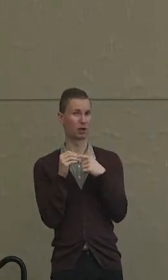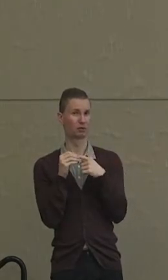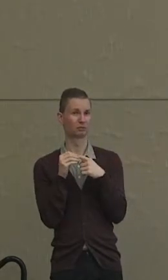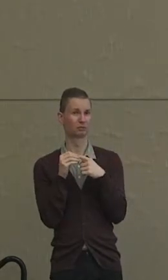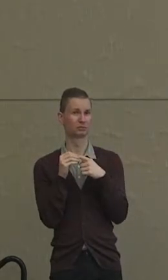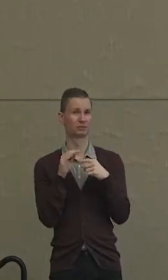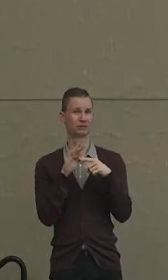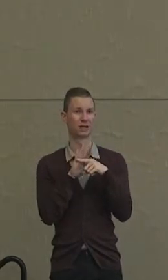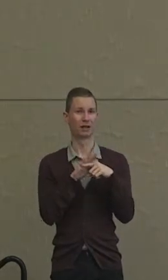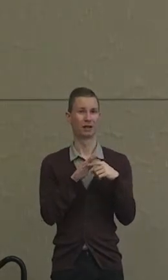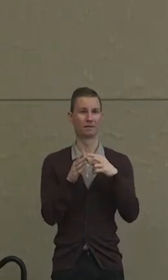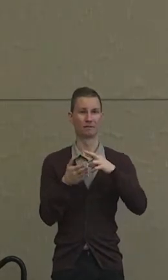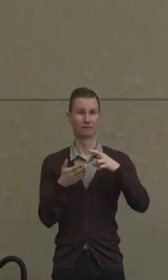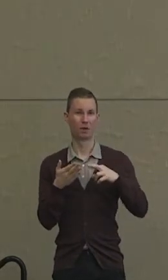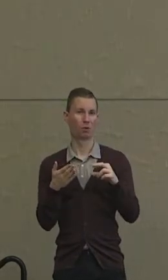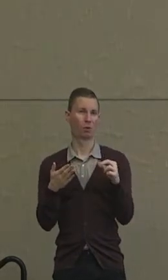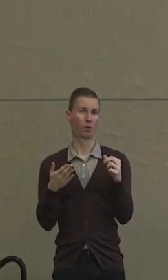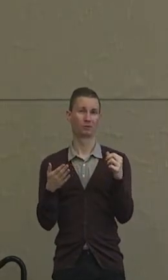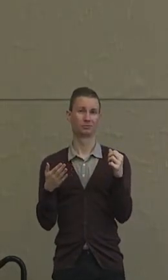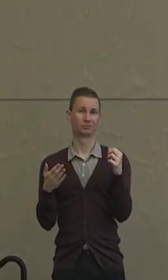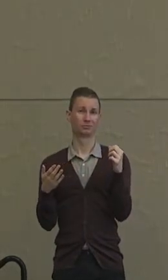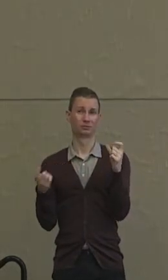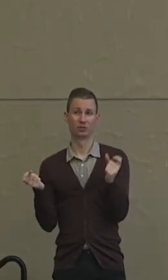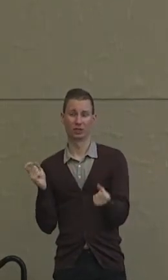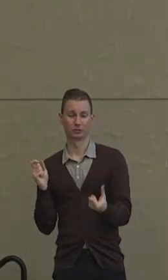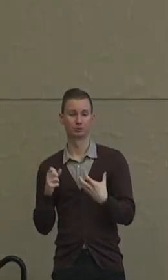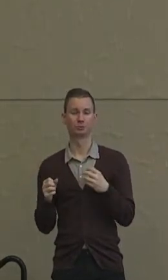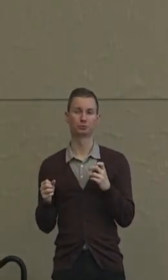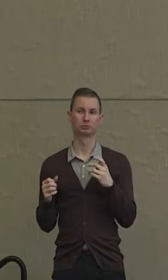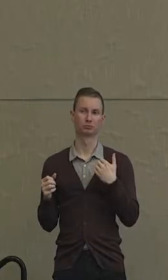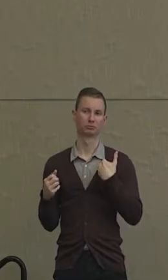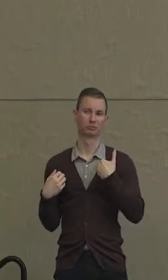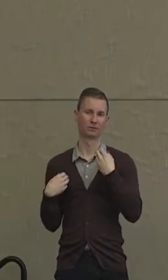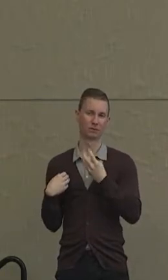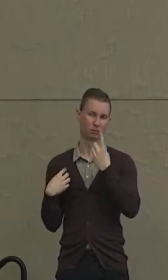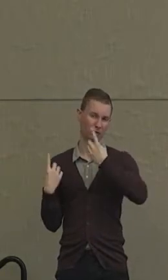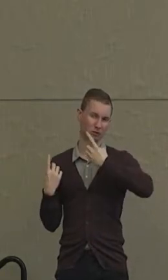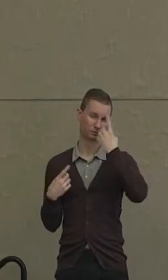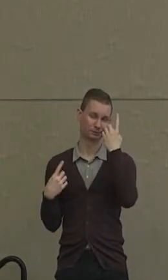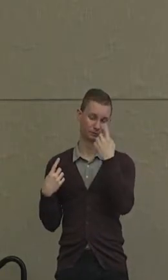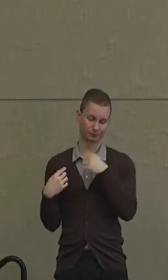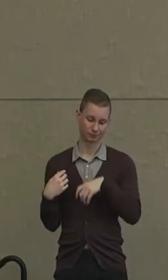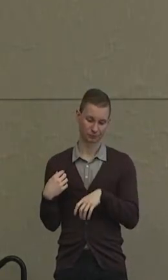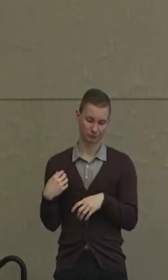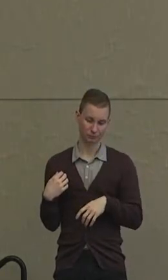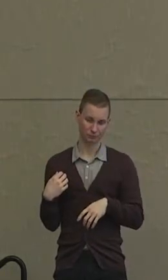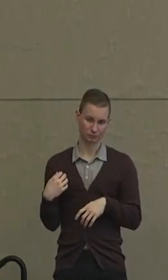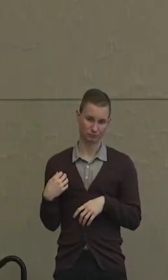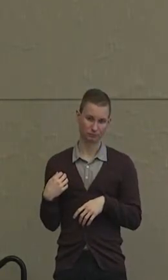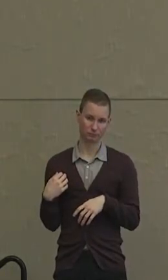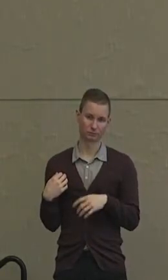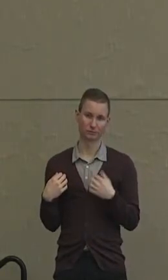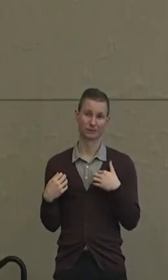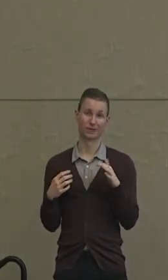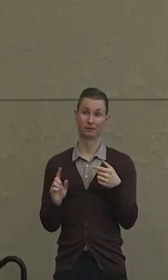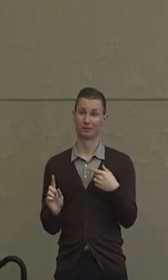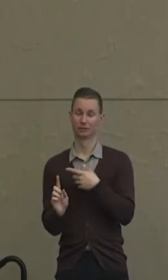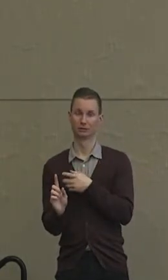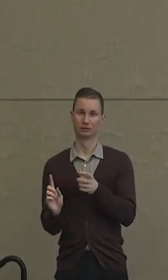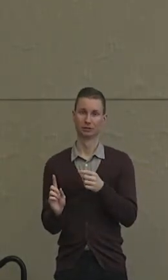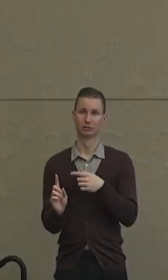or redemption or change? I have a couple thoughts about that, and I've gone kind of all over the